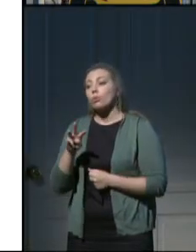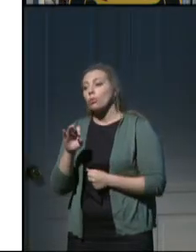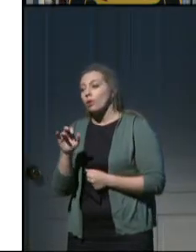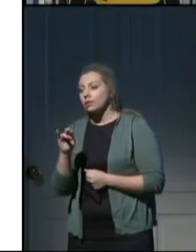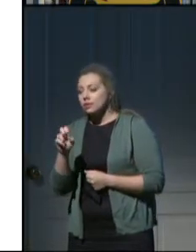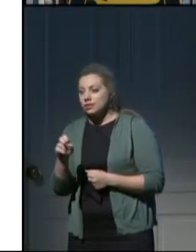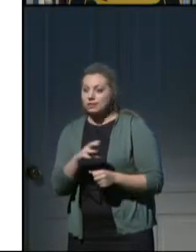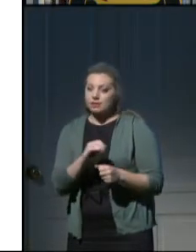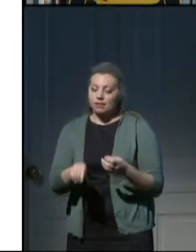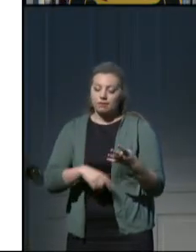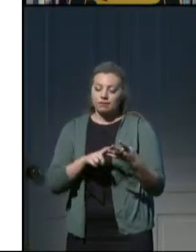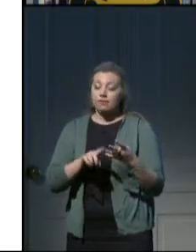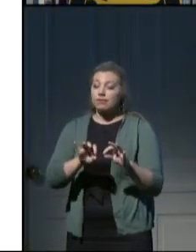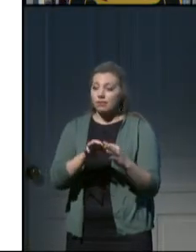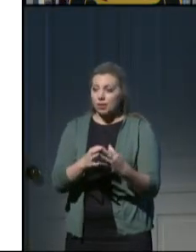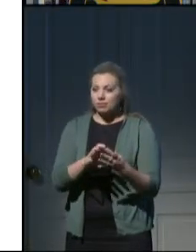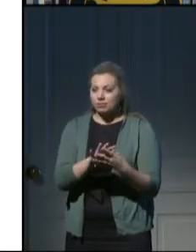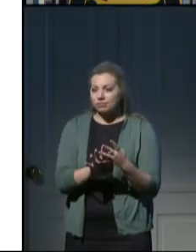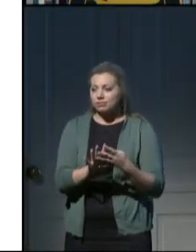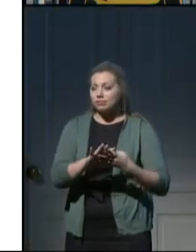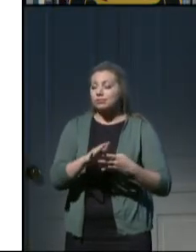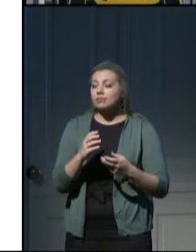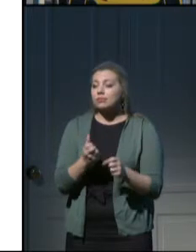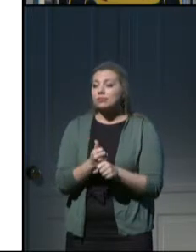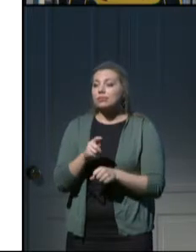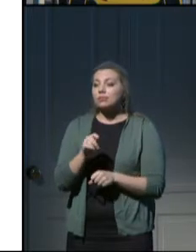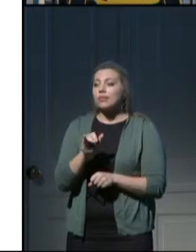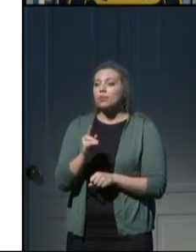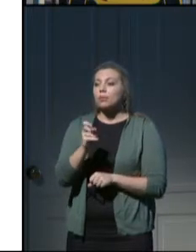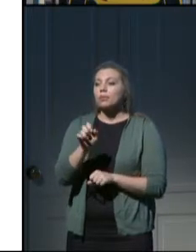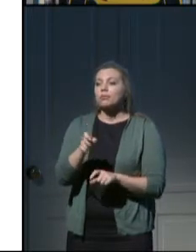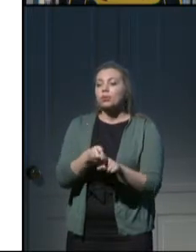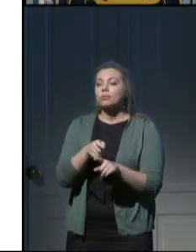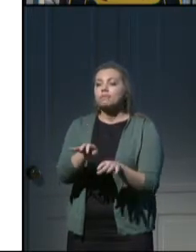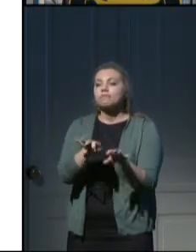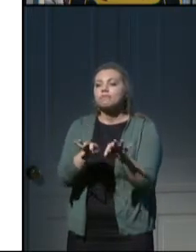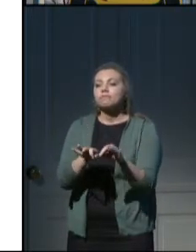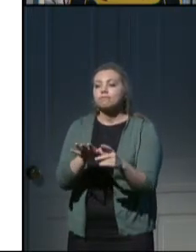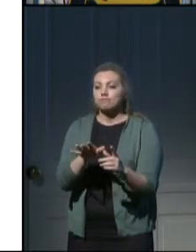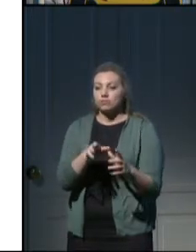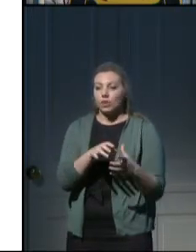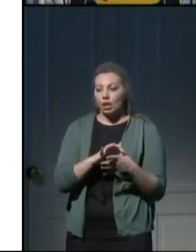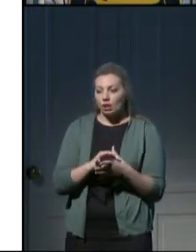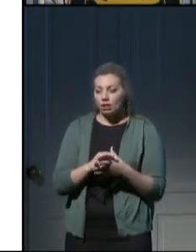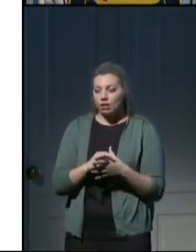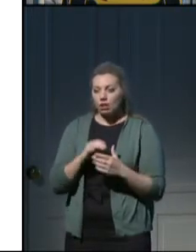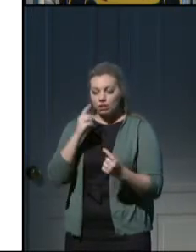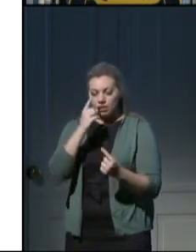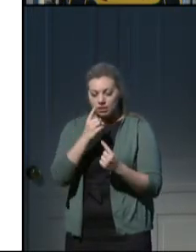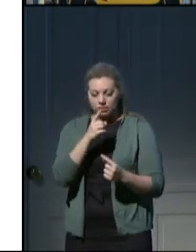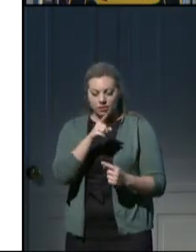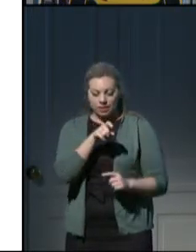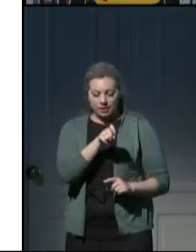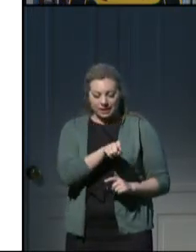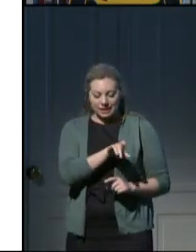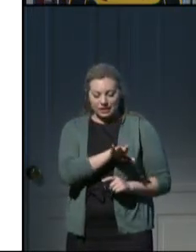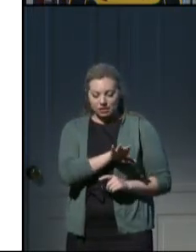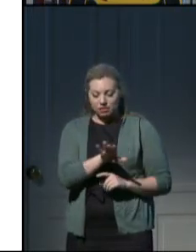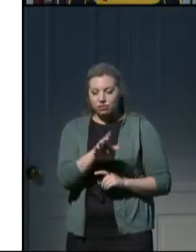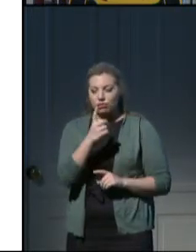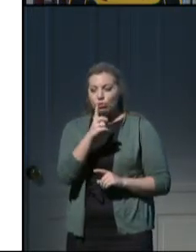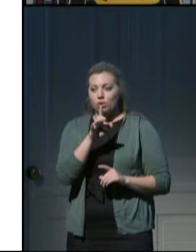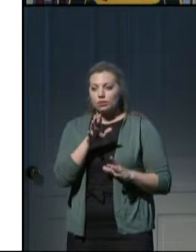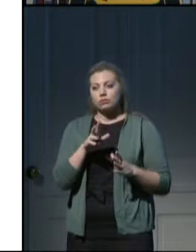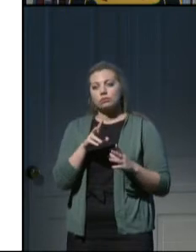so we created a platform of curated content that takes into account the needs and considerations of an